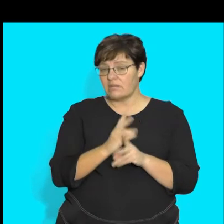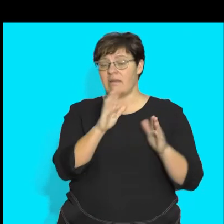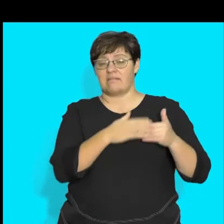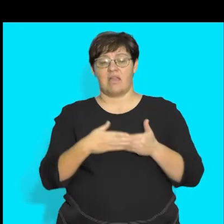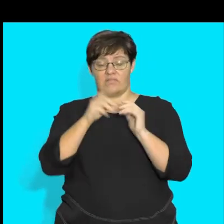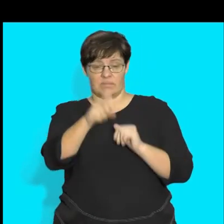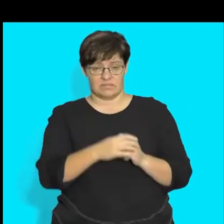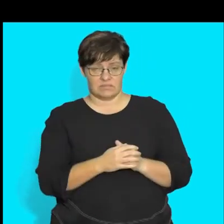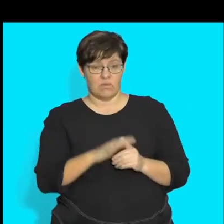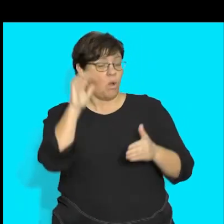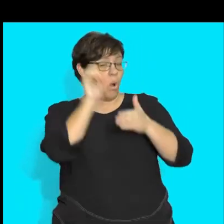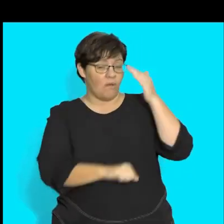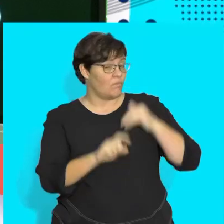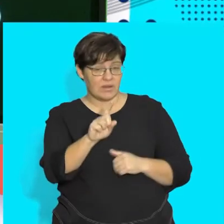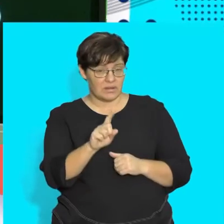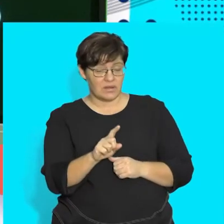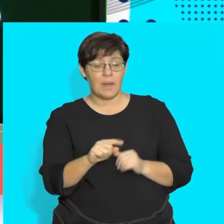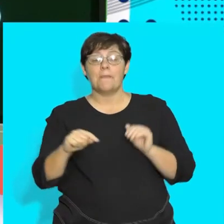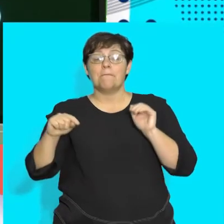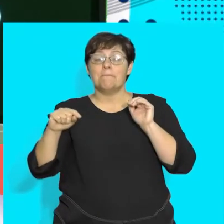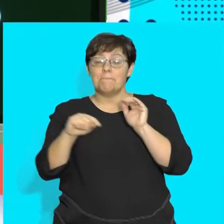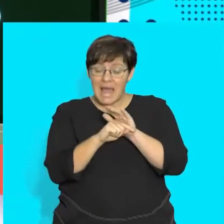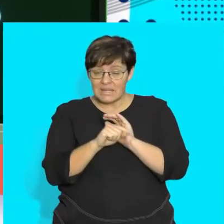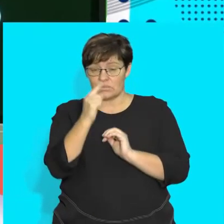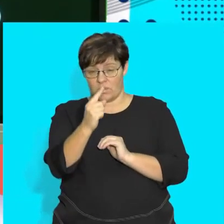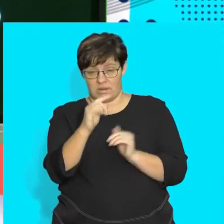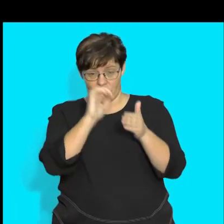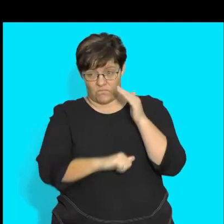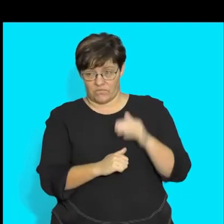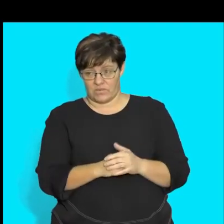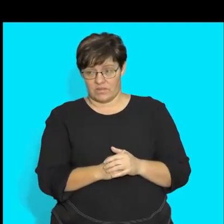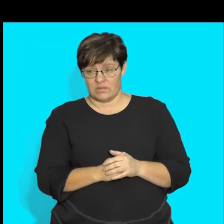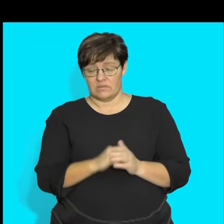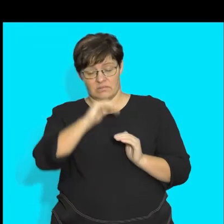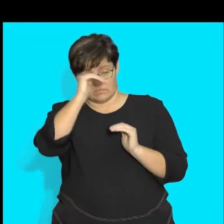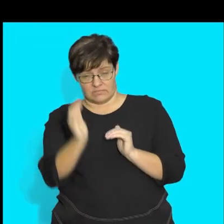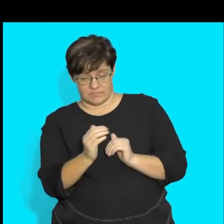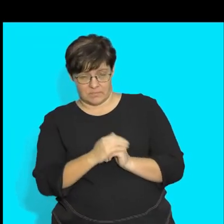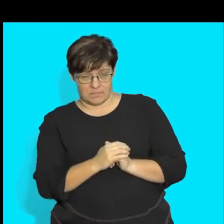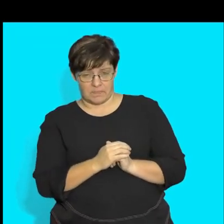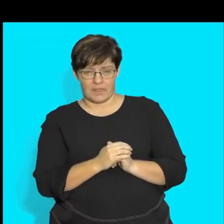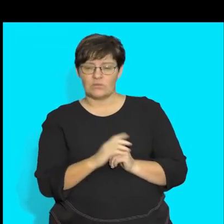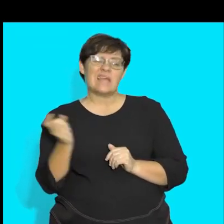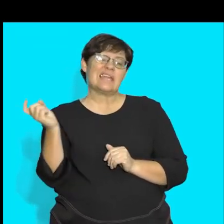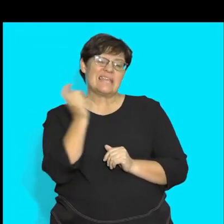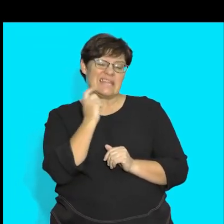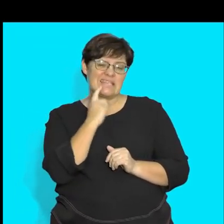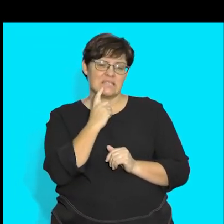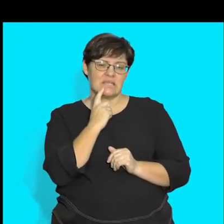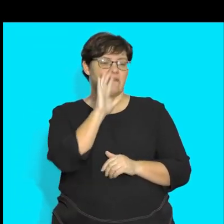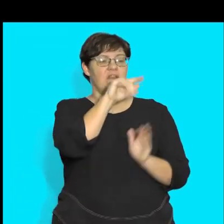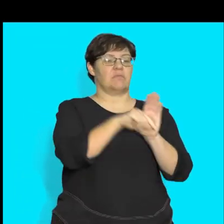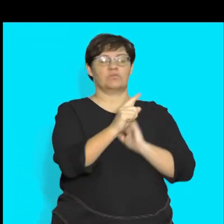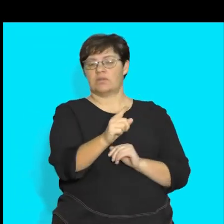be careful. I'm not subtracting 1. I'm subtracting -1. And so it's so easy to just write